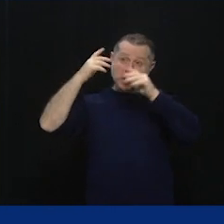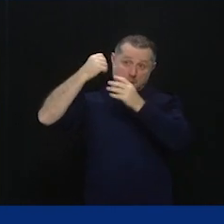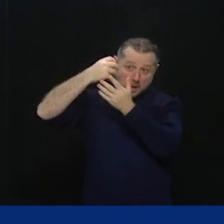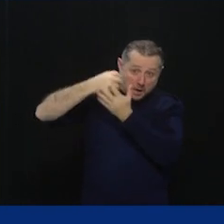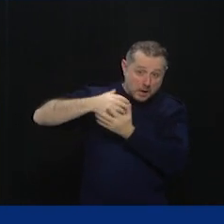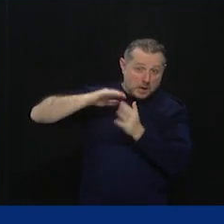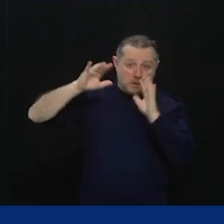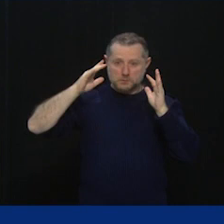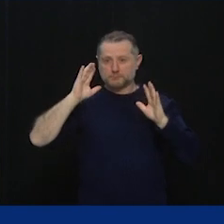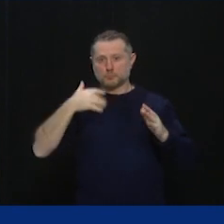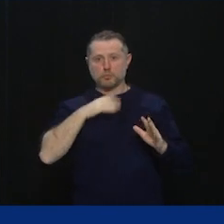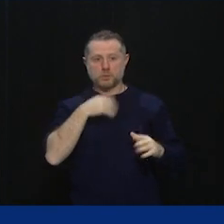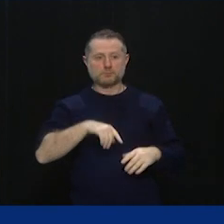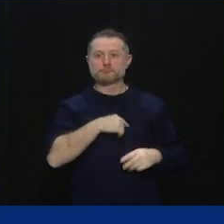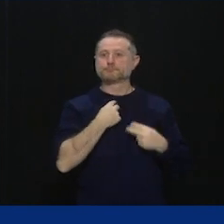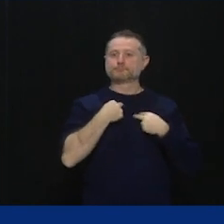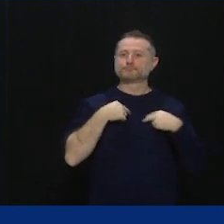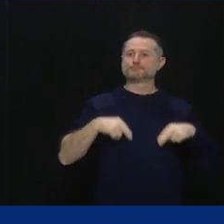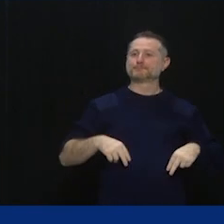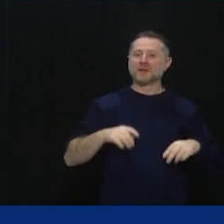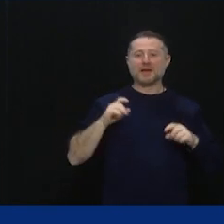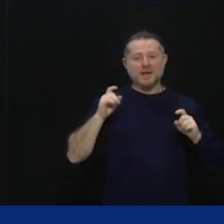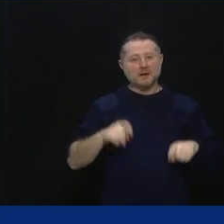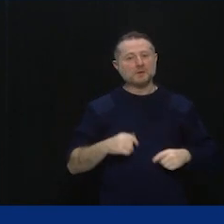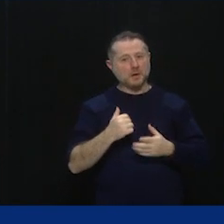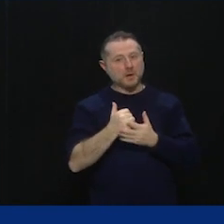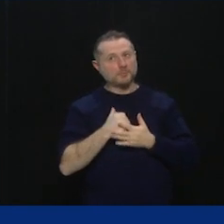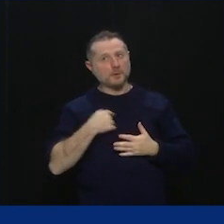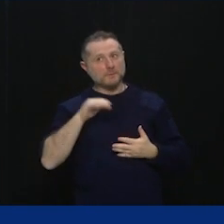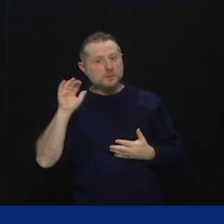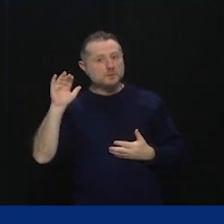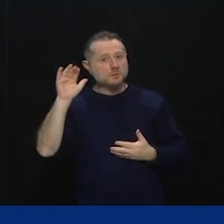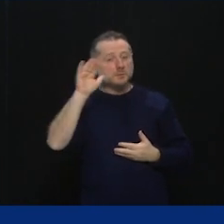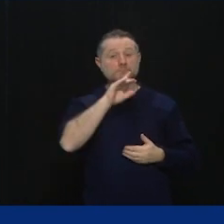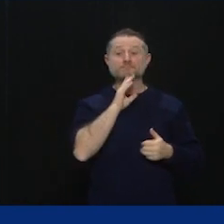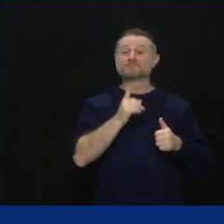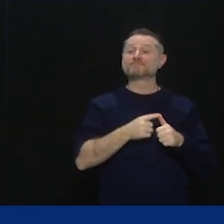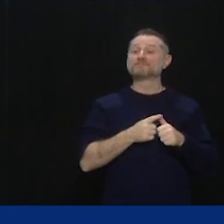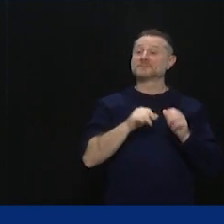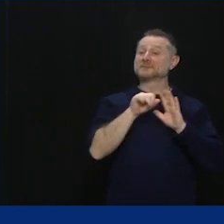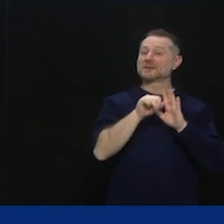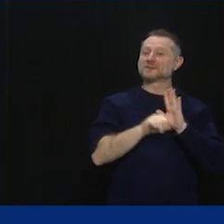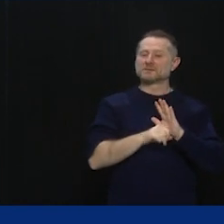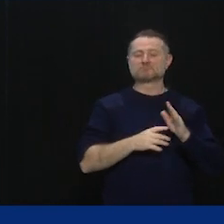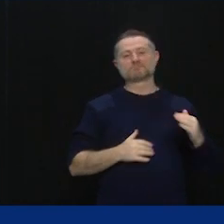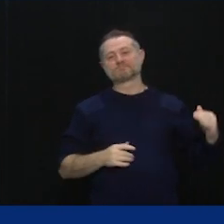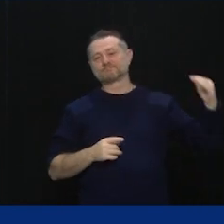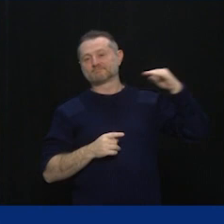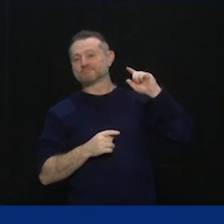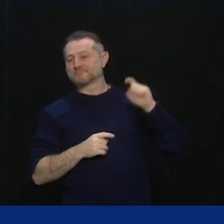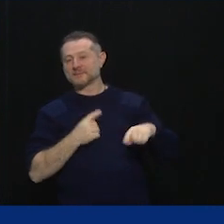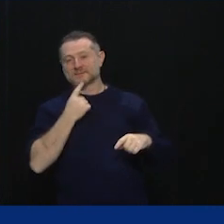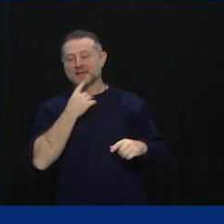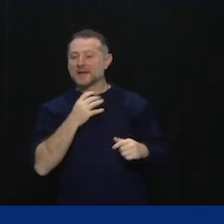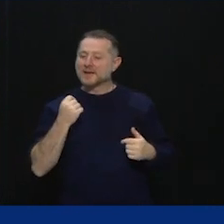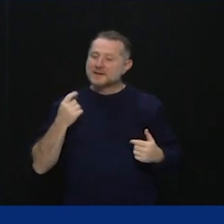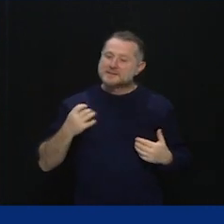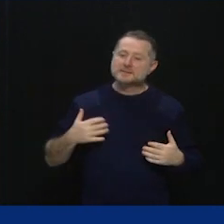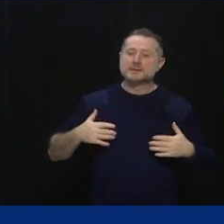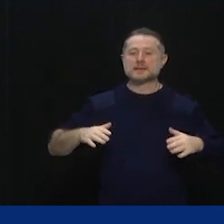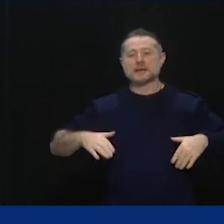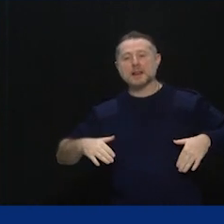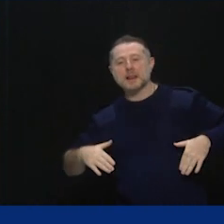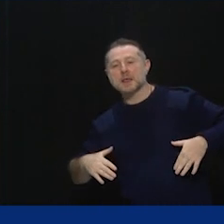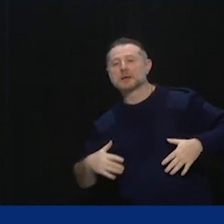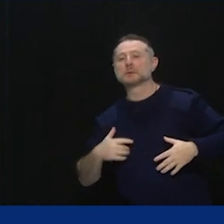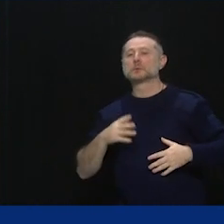possible. And I'll start with the state. Right off the bat, the state said, we know that there's no sewer in that area. We know